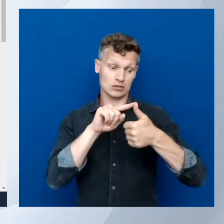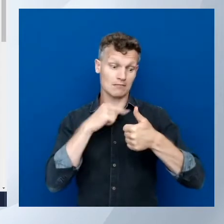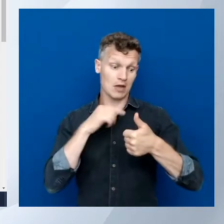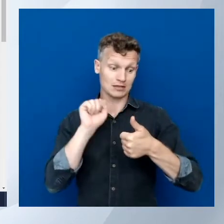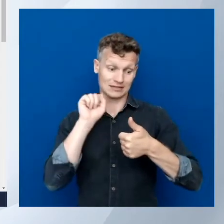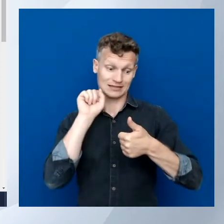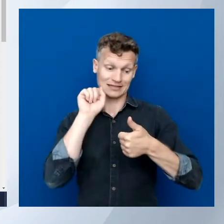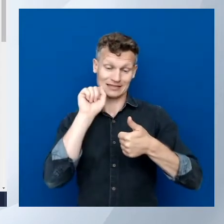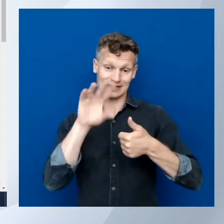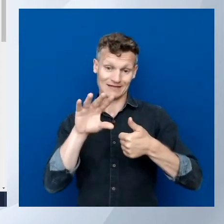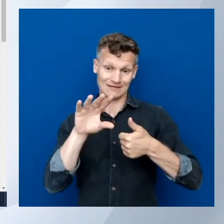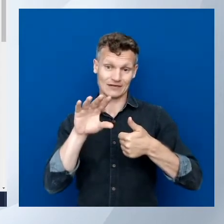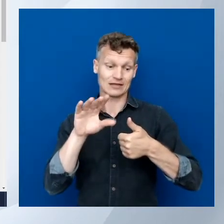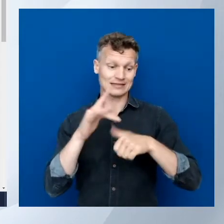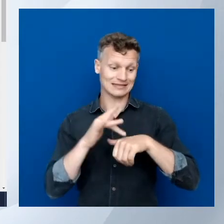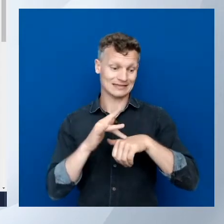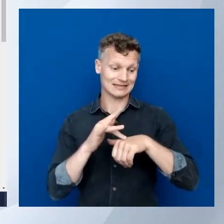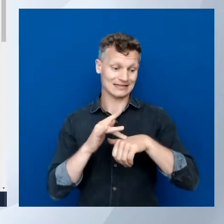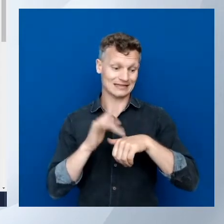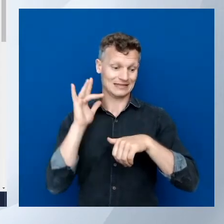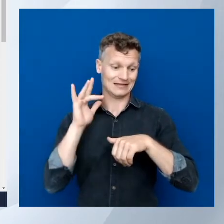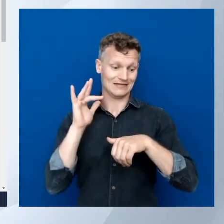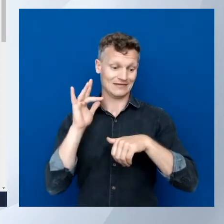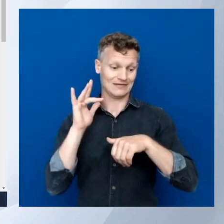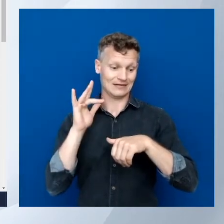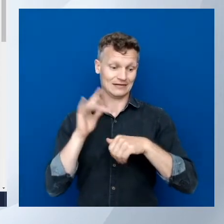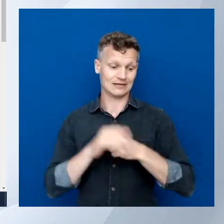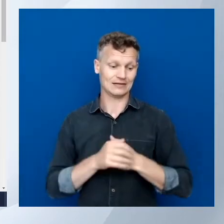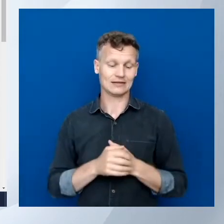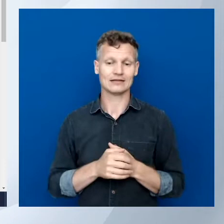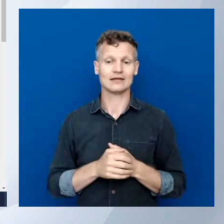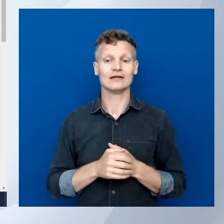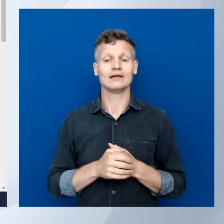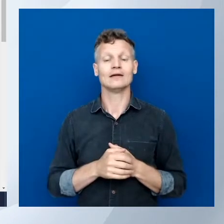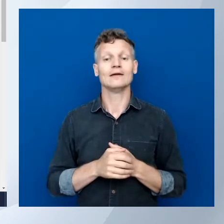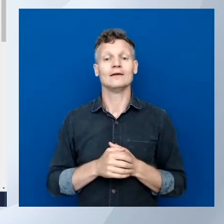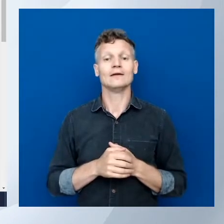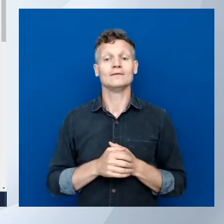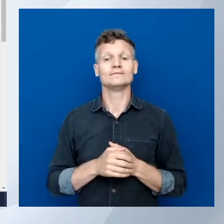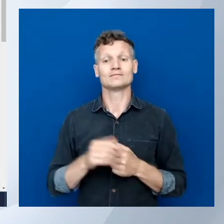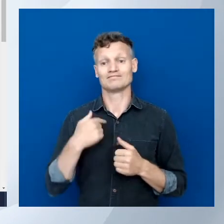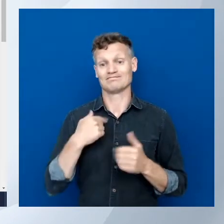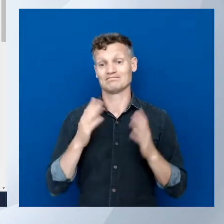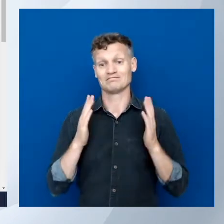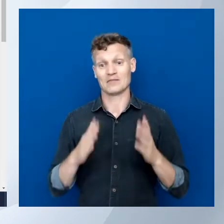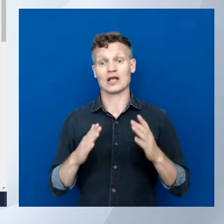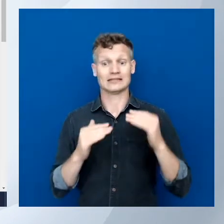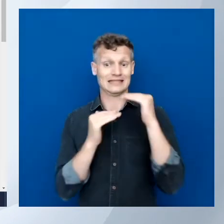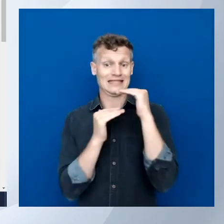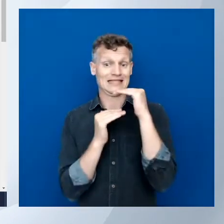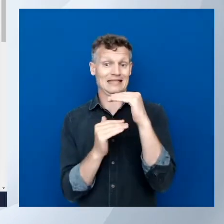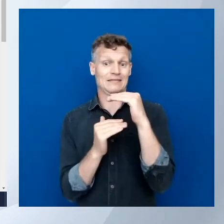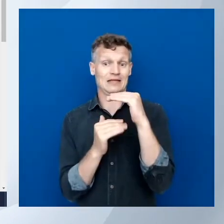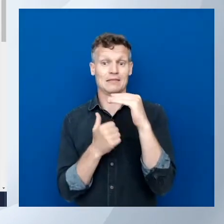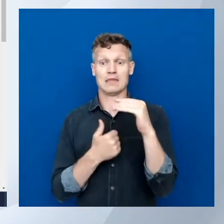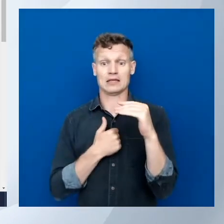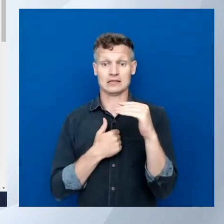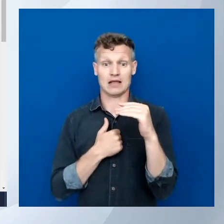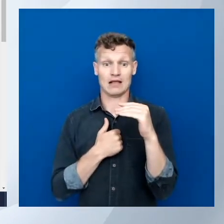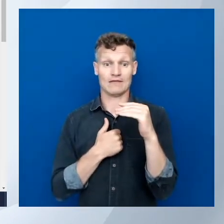the model for. In this case, I'm going to limit myself to gender. The reason for that is that I